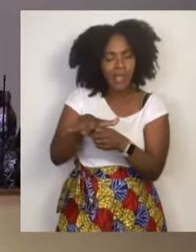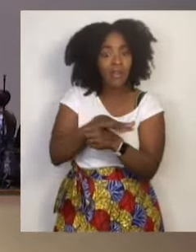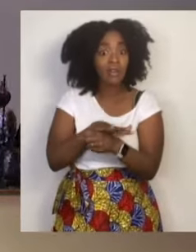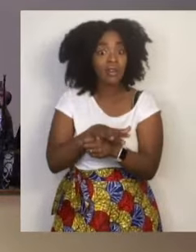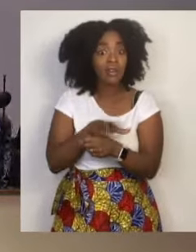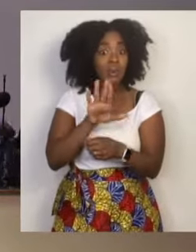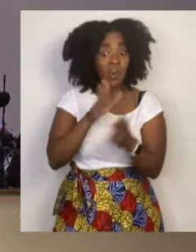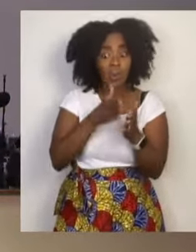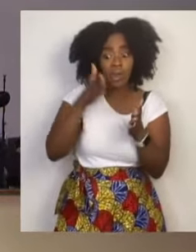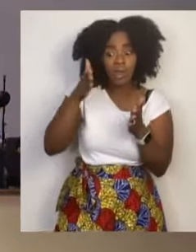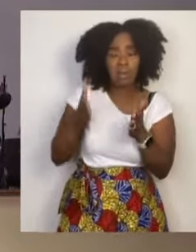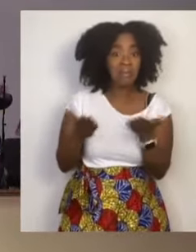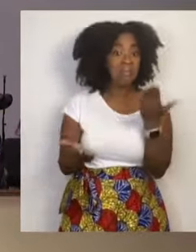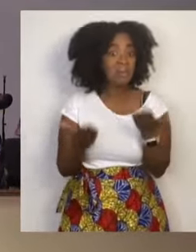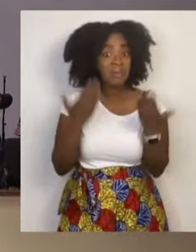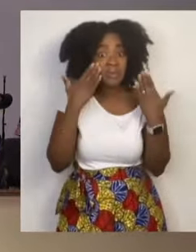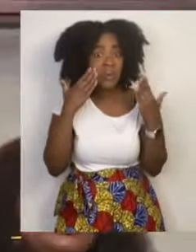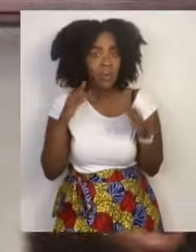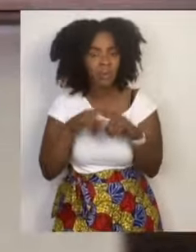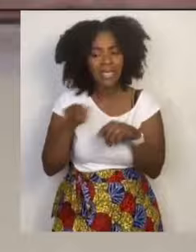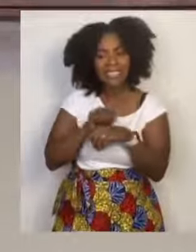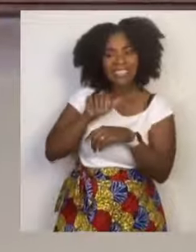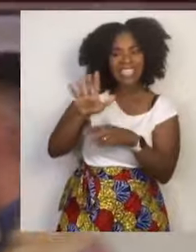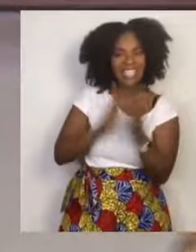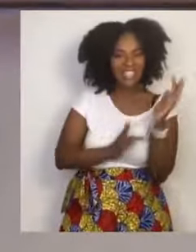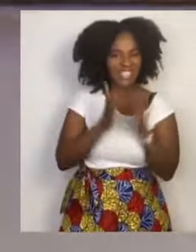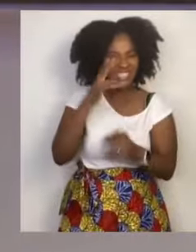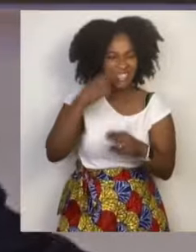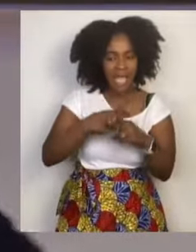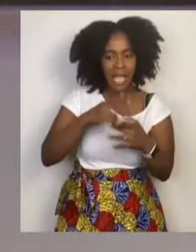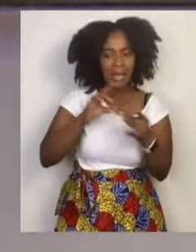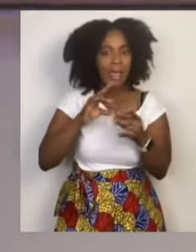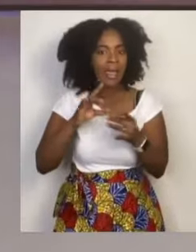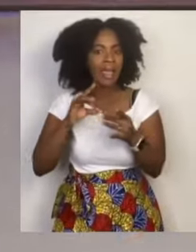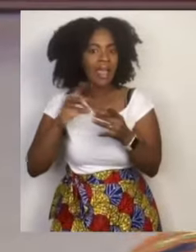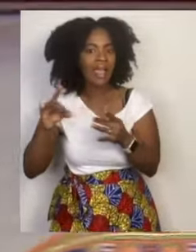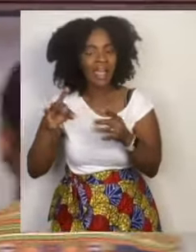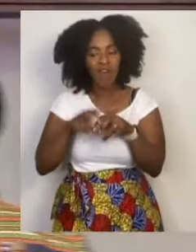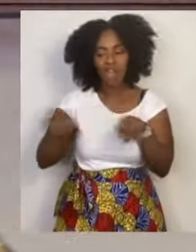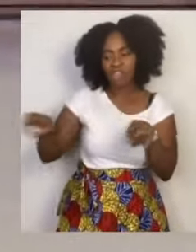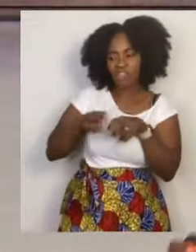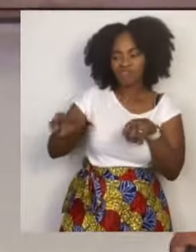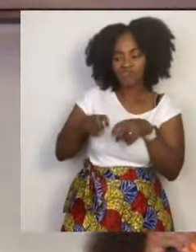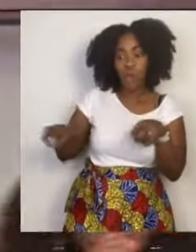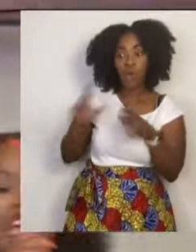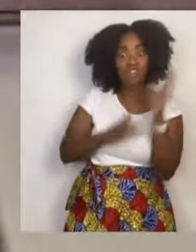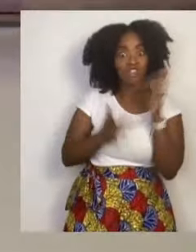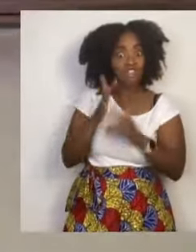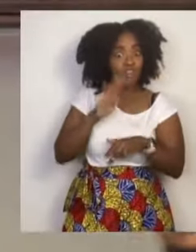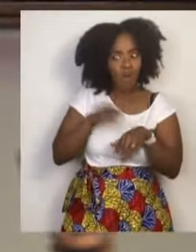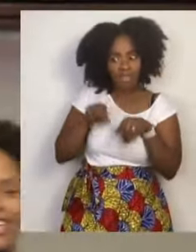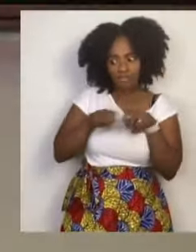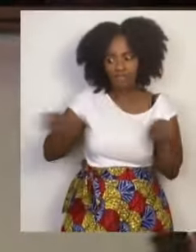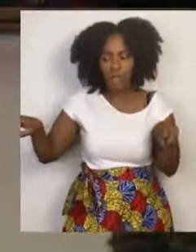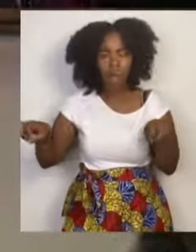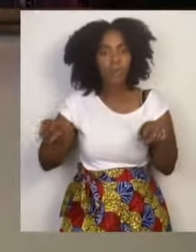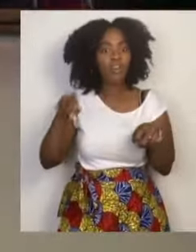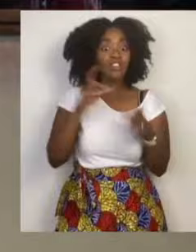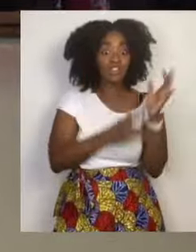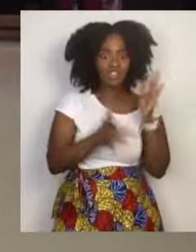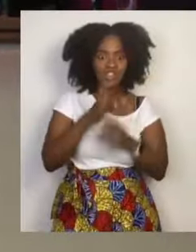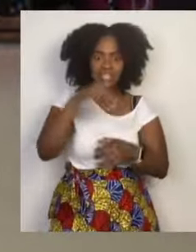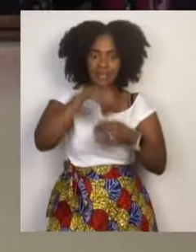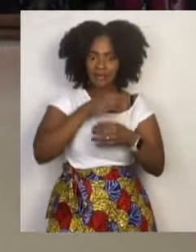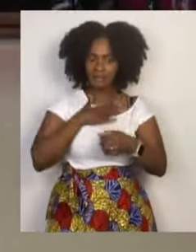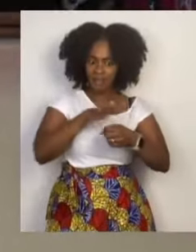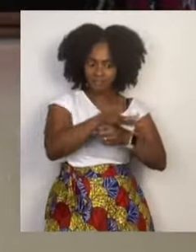Send Jesus down your row. Jesus on this row. Jesus in my section.